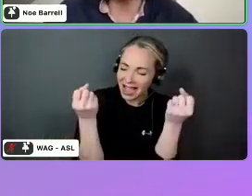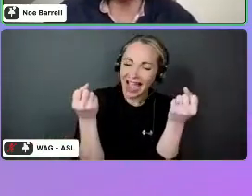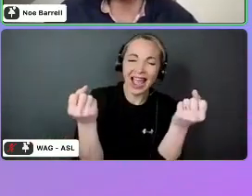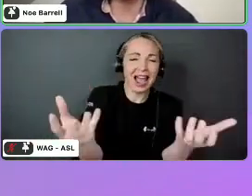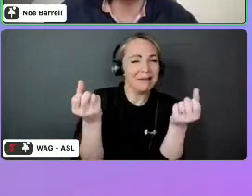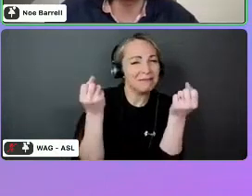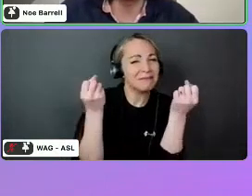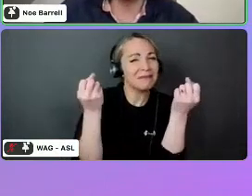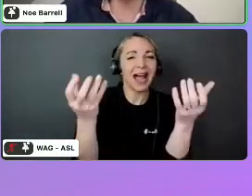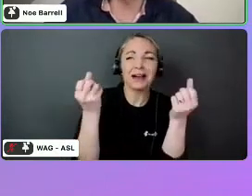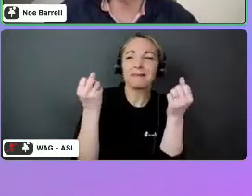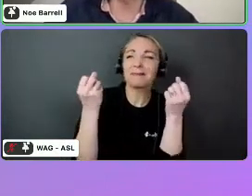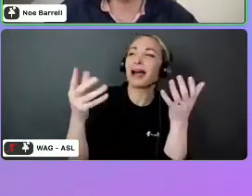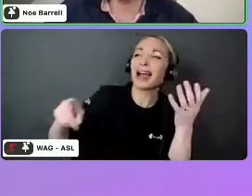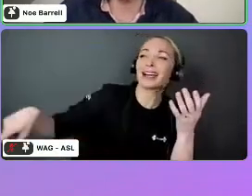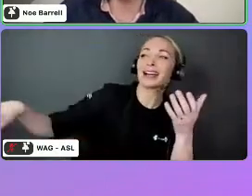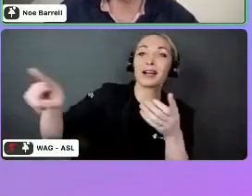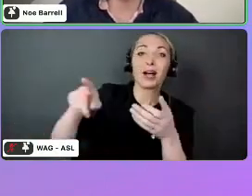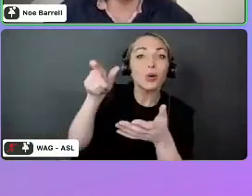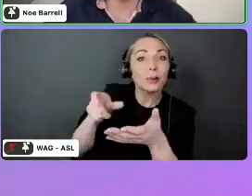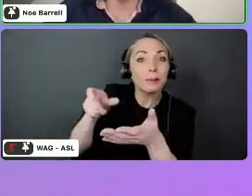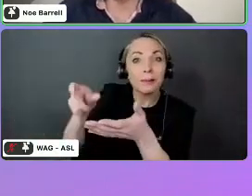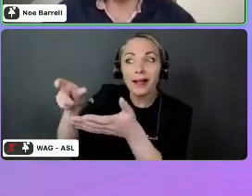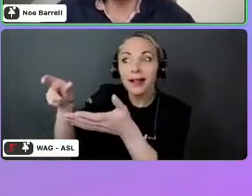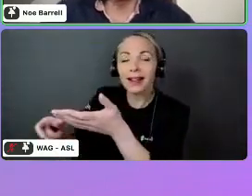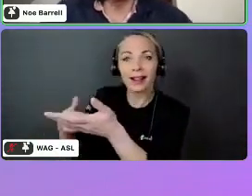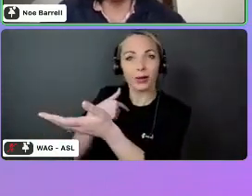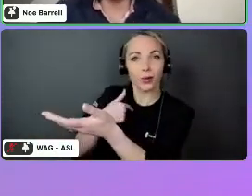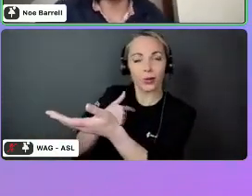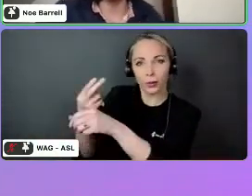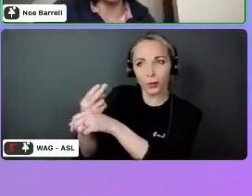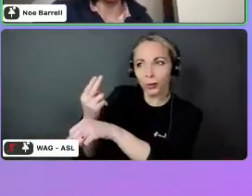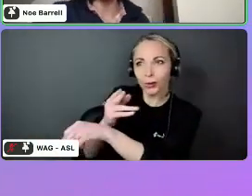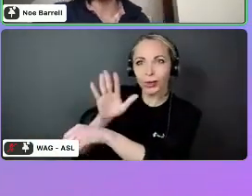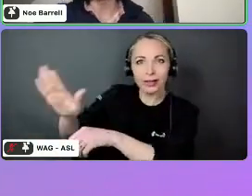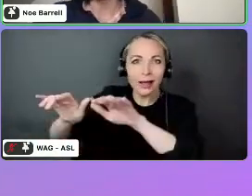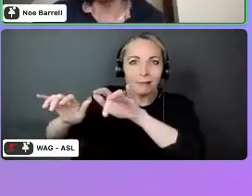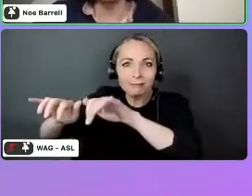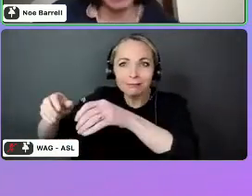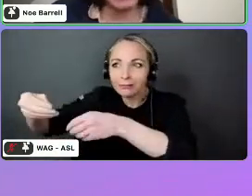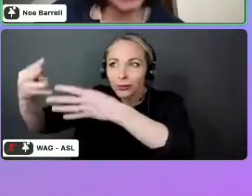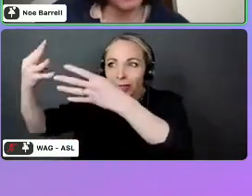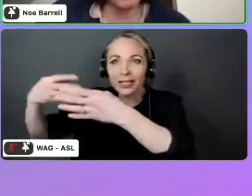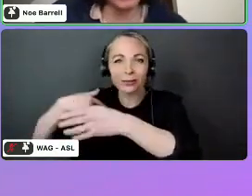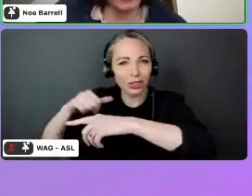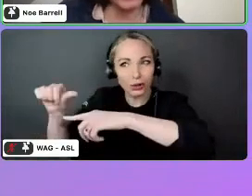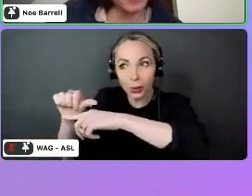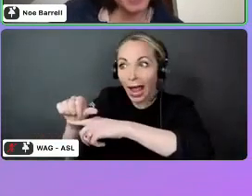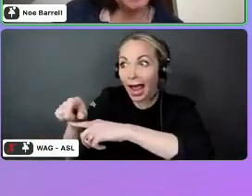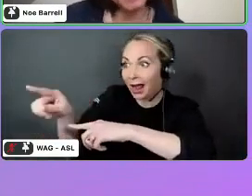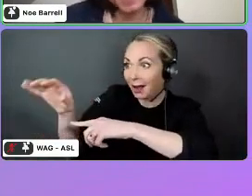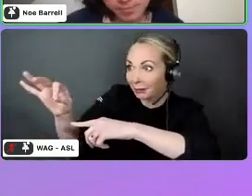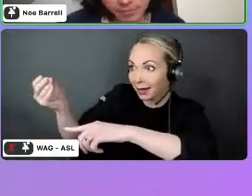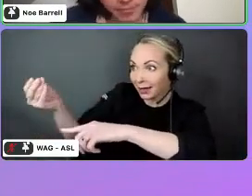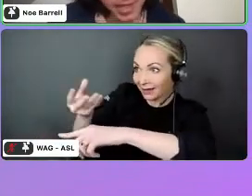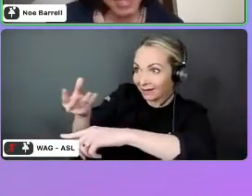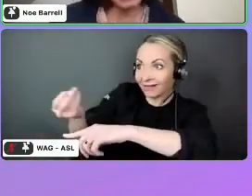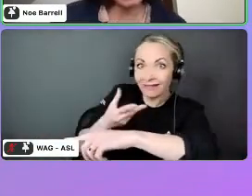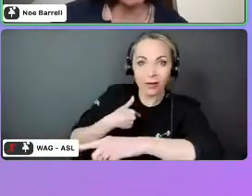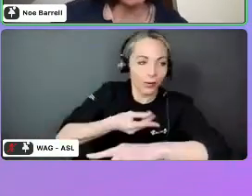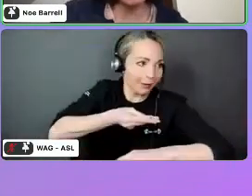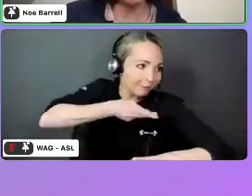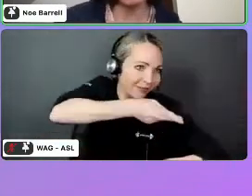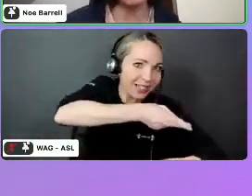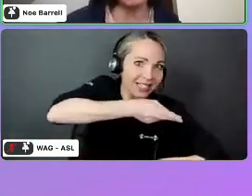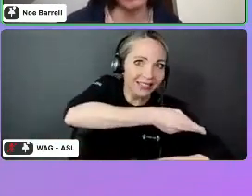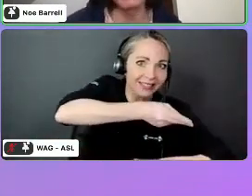user interface screens, and we train on all of those that have been labeled and verified for their integrity. And each